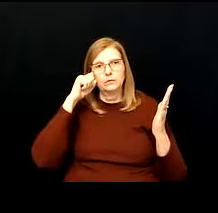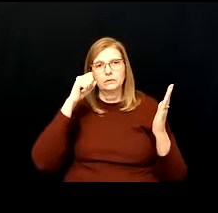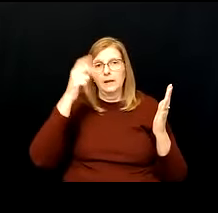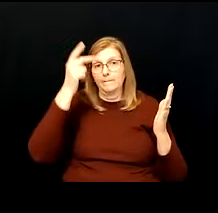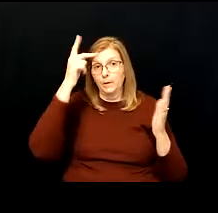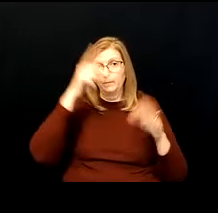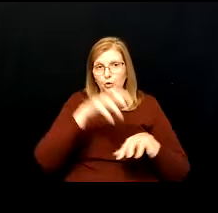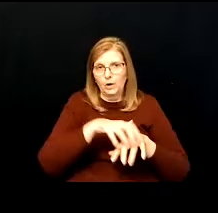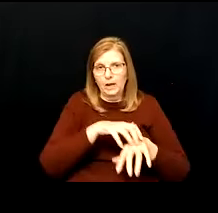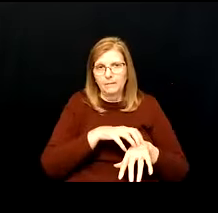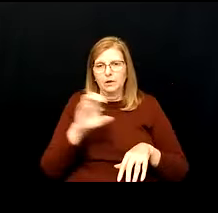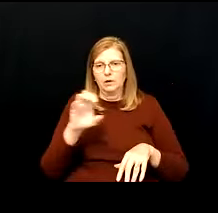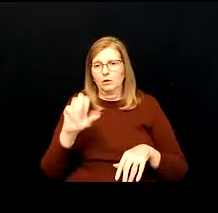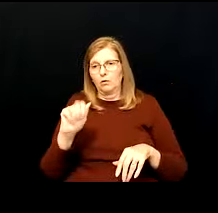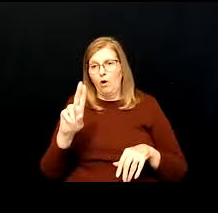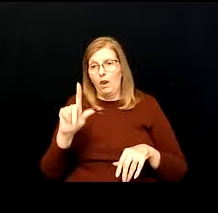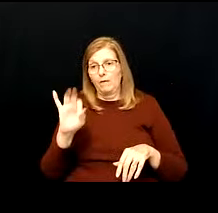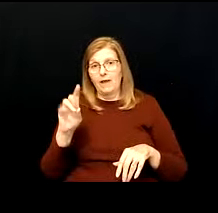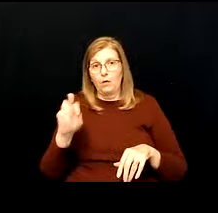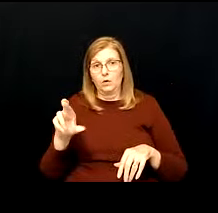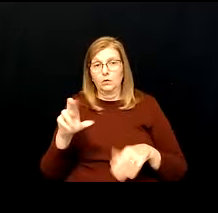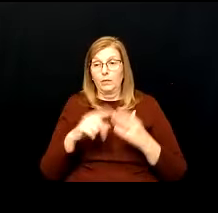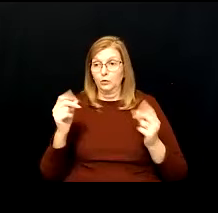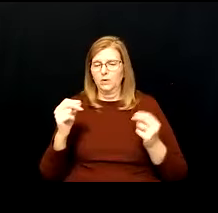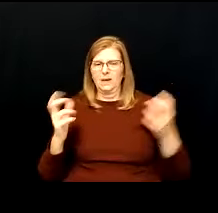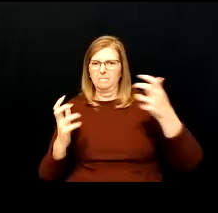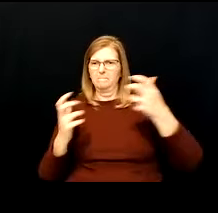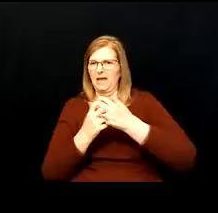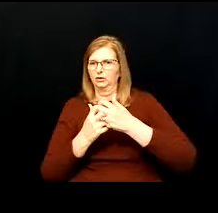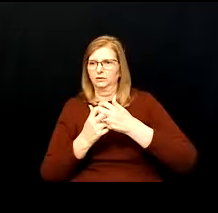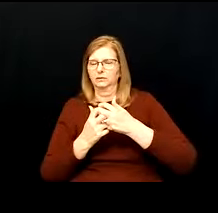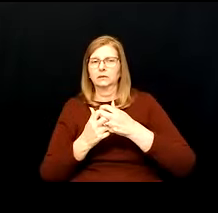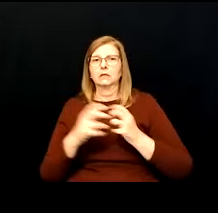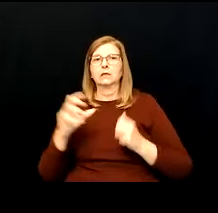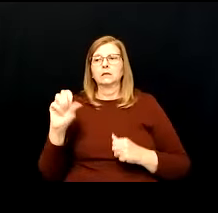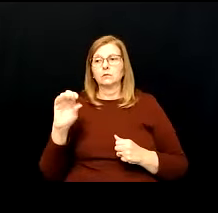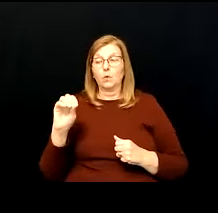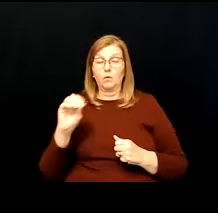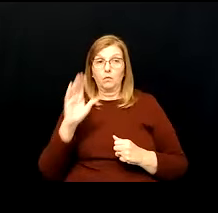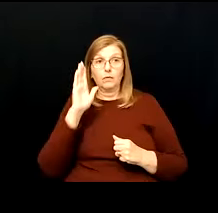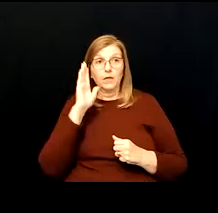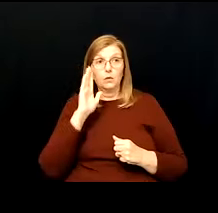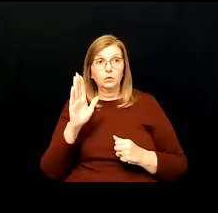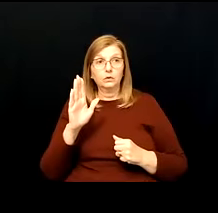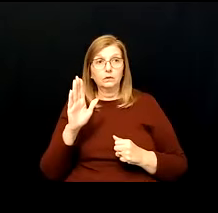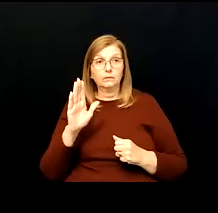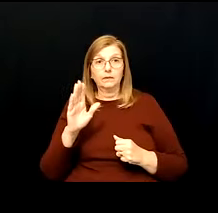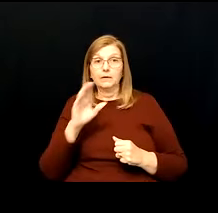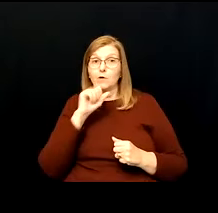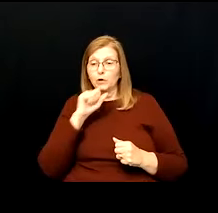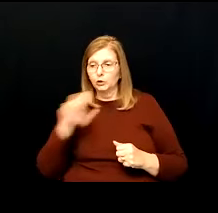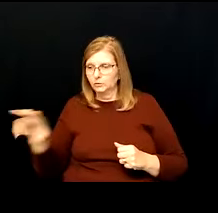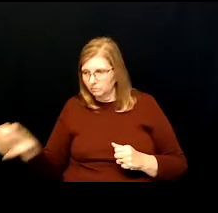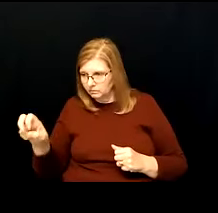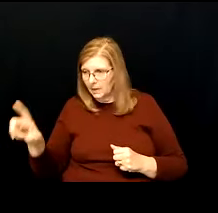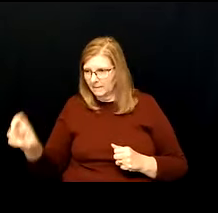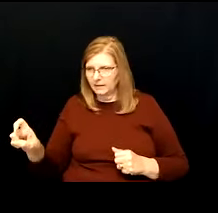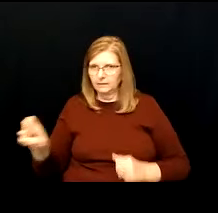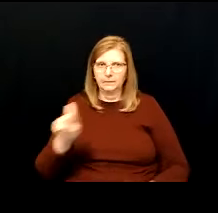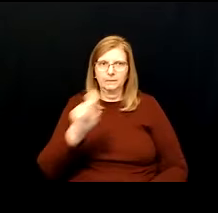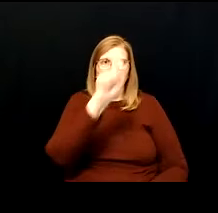cauliflower. Basically what they're doing is they're matching. So they would pull an orange over, they would pull